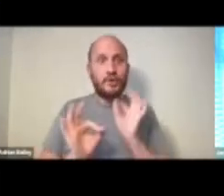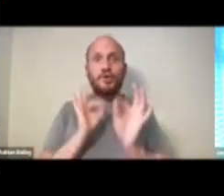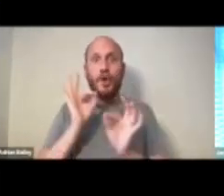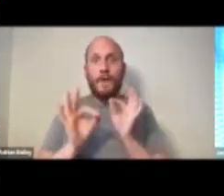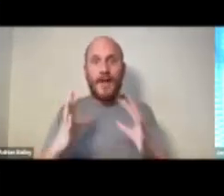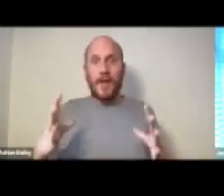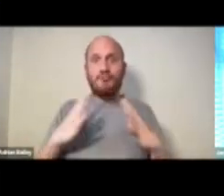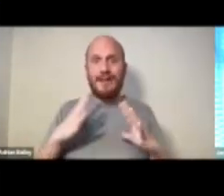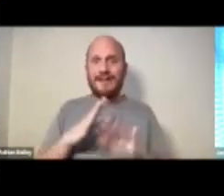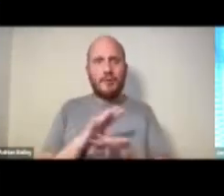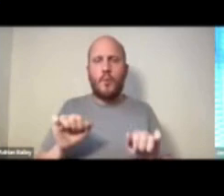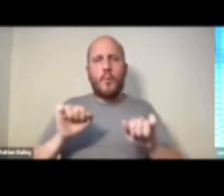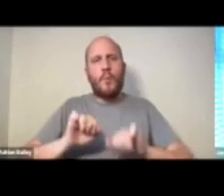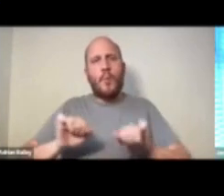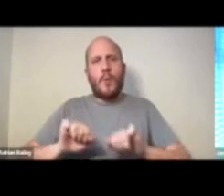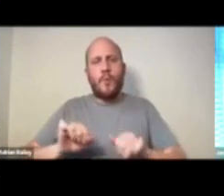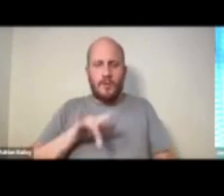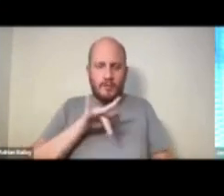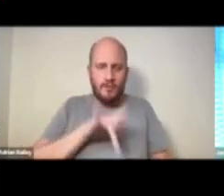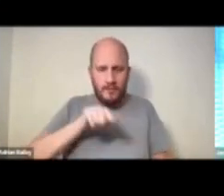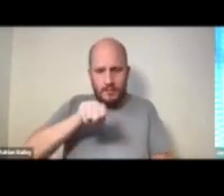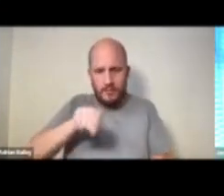when you start if someone agrees to take part.